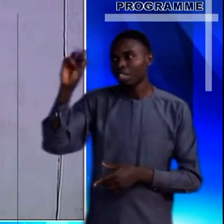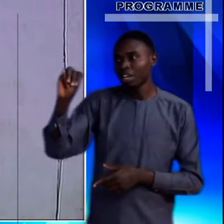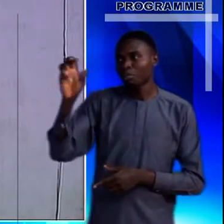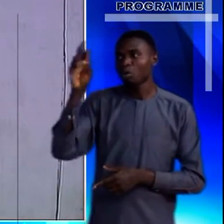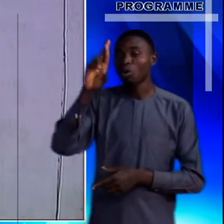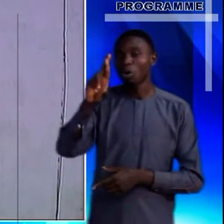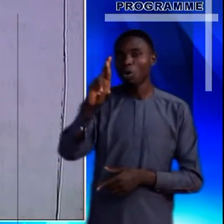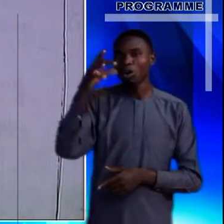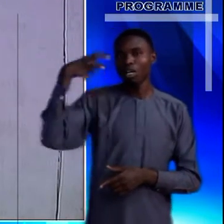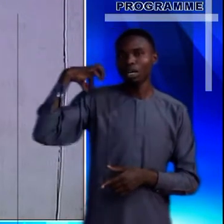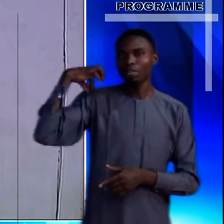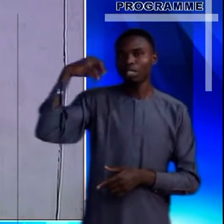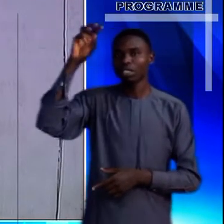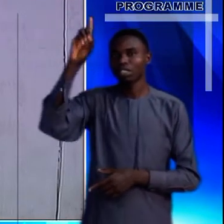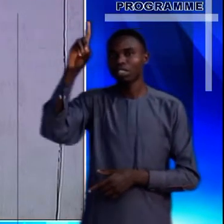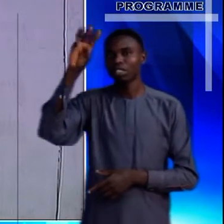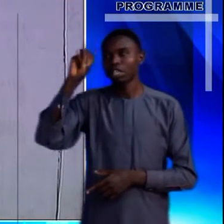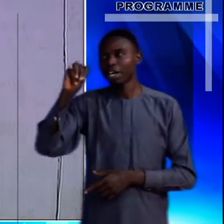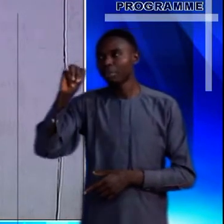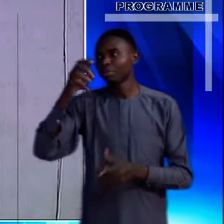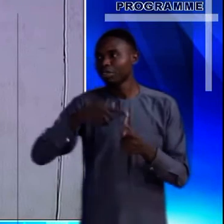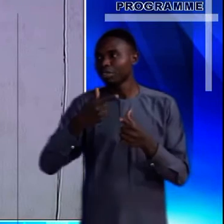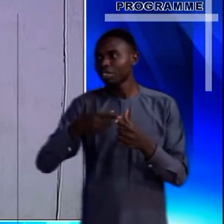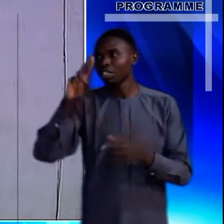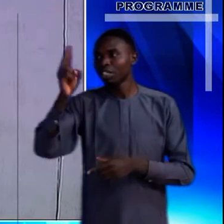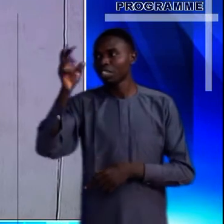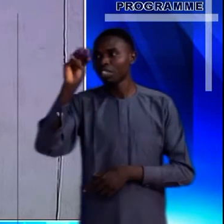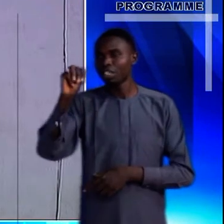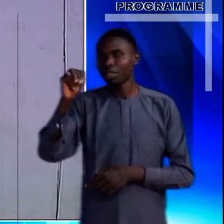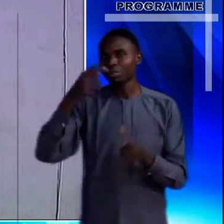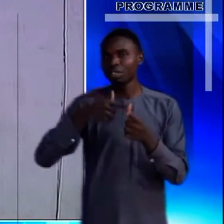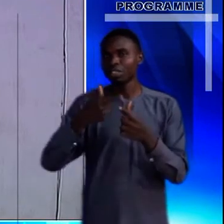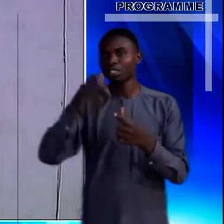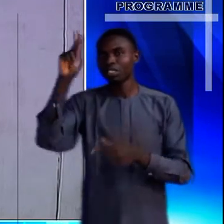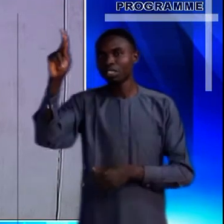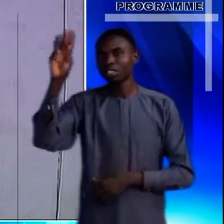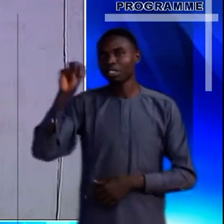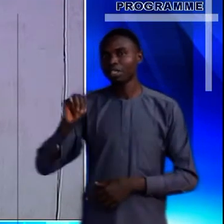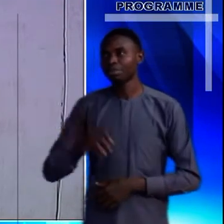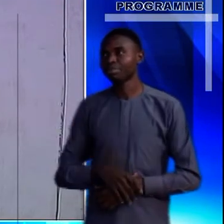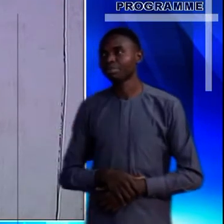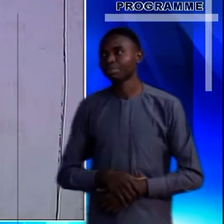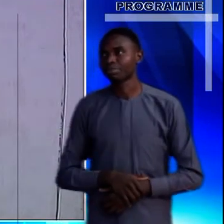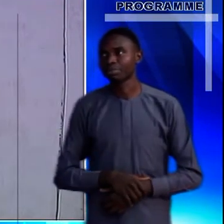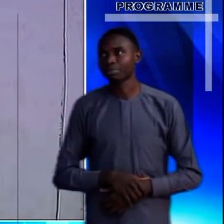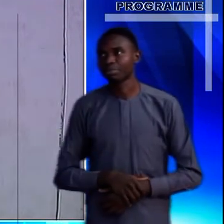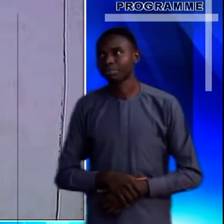the only classification of meters, whereas we have very big ones like